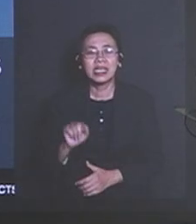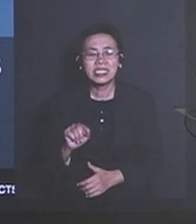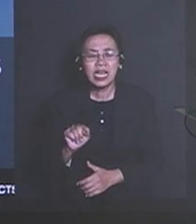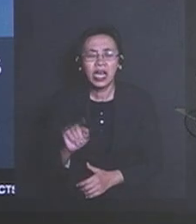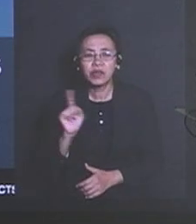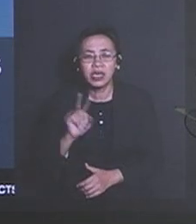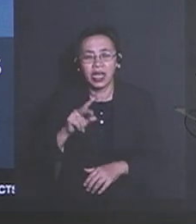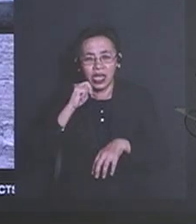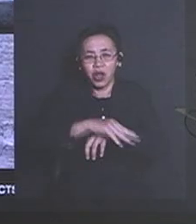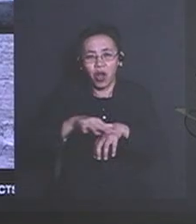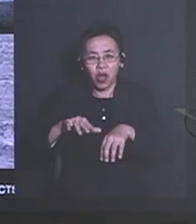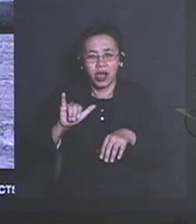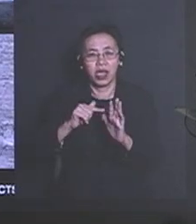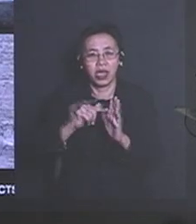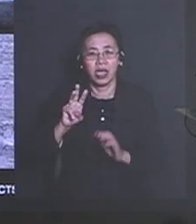Sea.